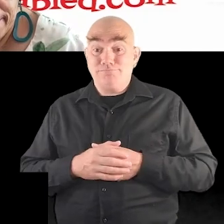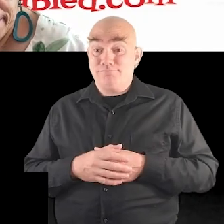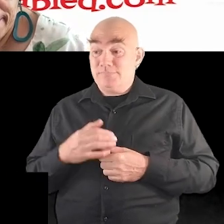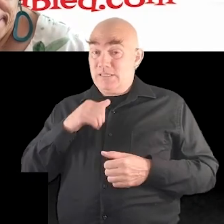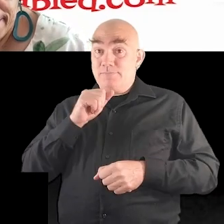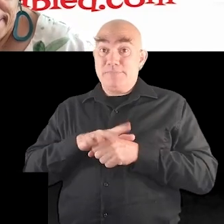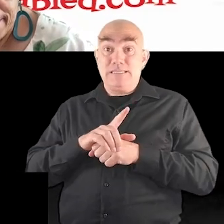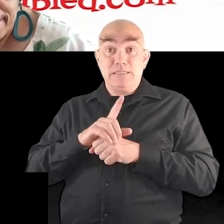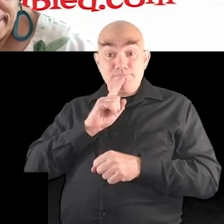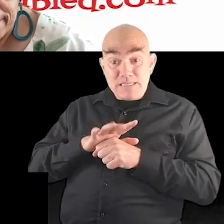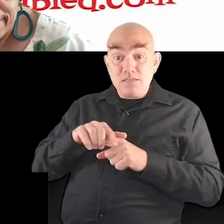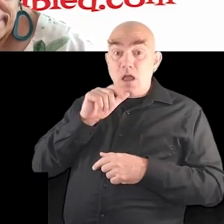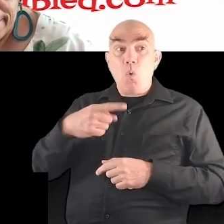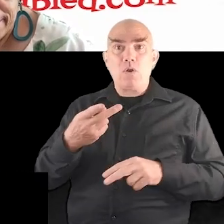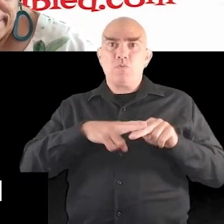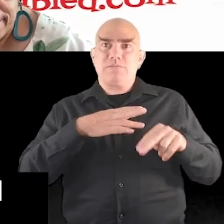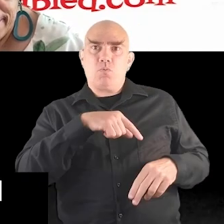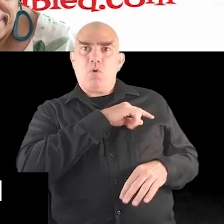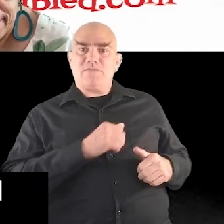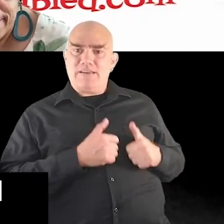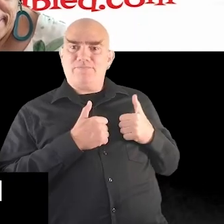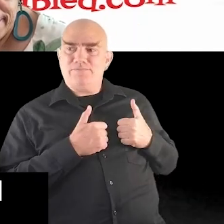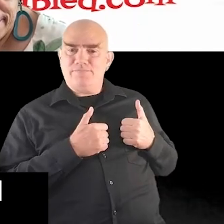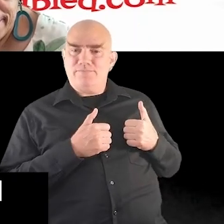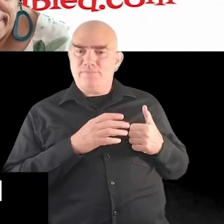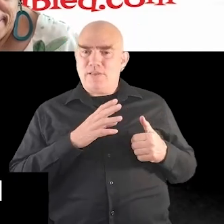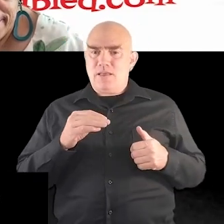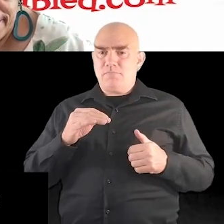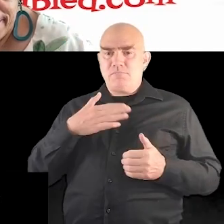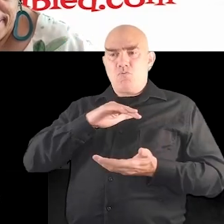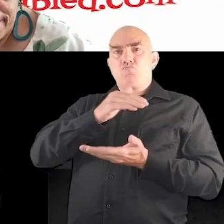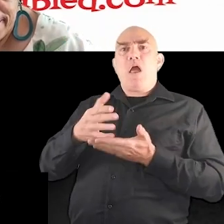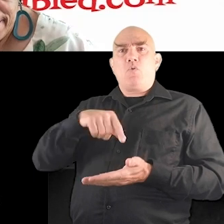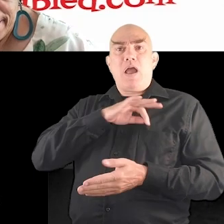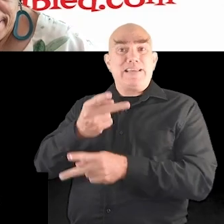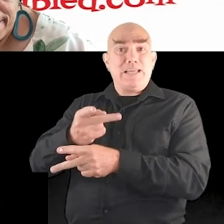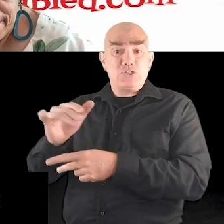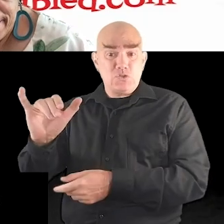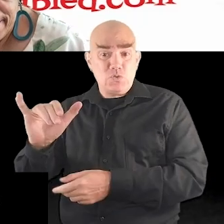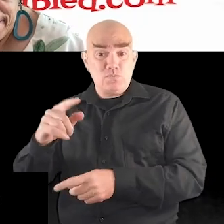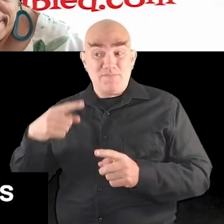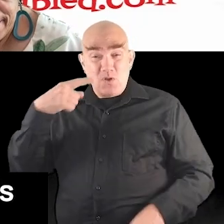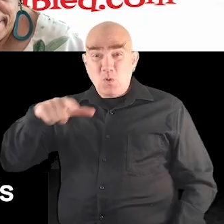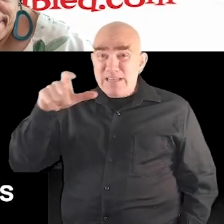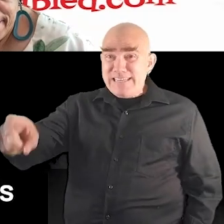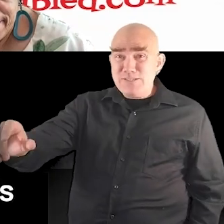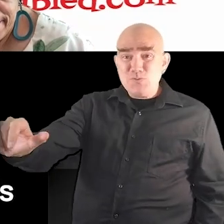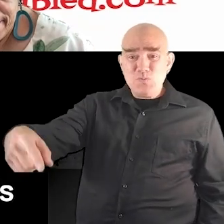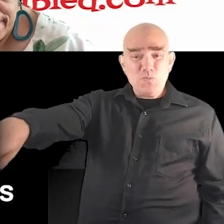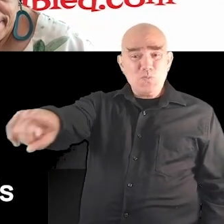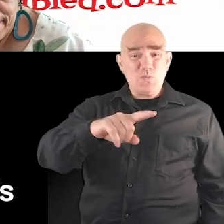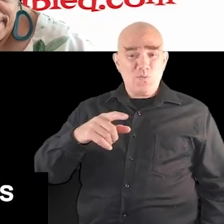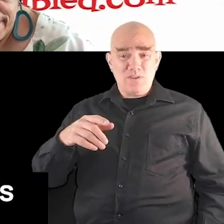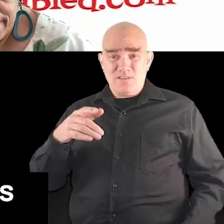I'm doing. I am committed to not only increasing my quality of life and my quantity and quality of care, but for those